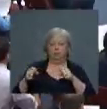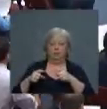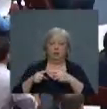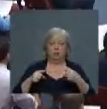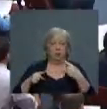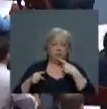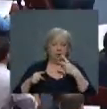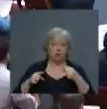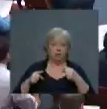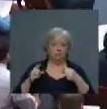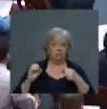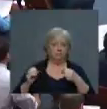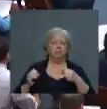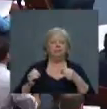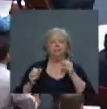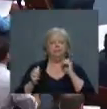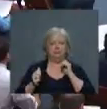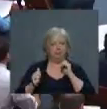nay.